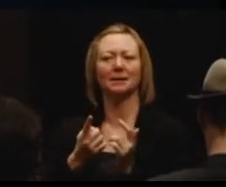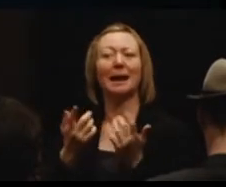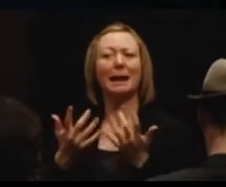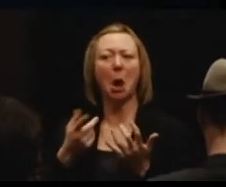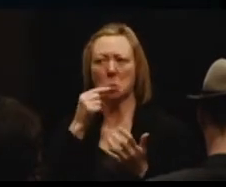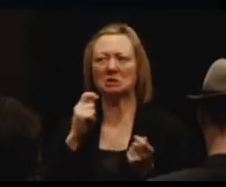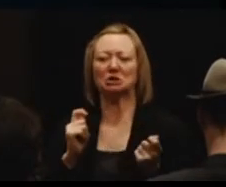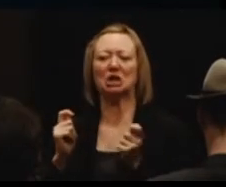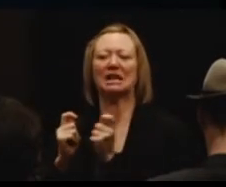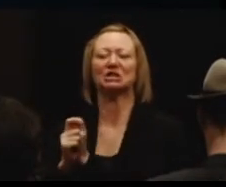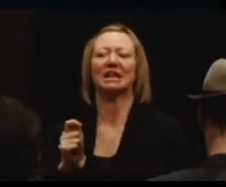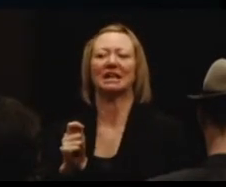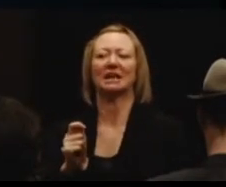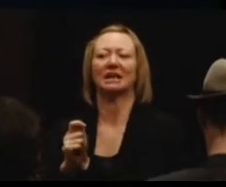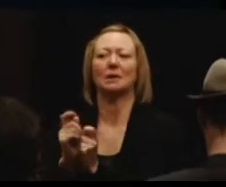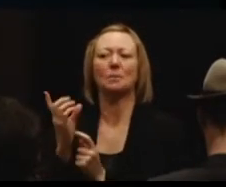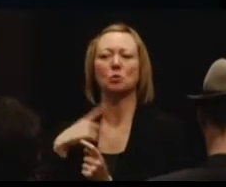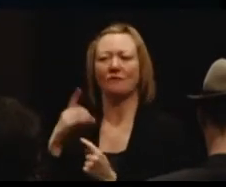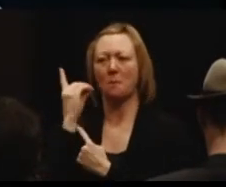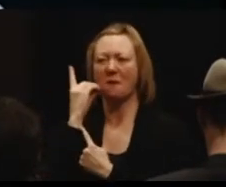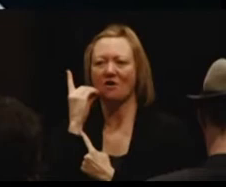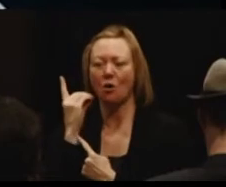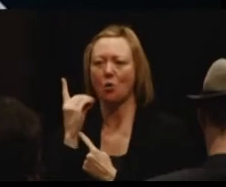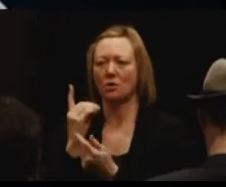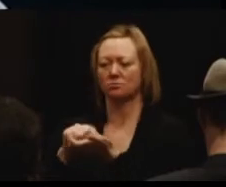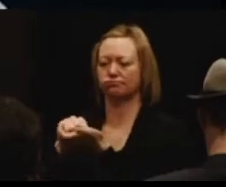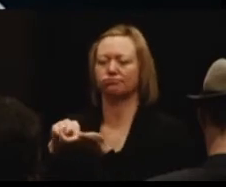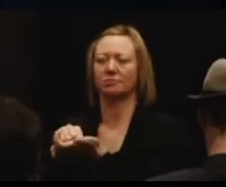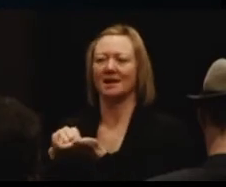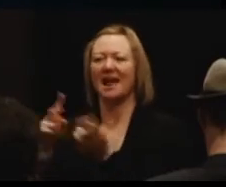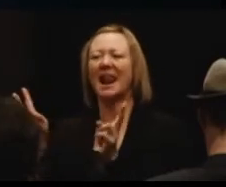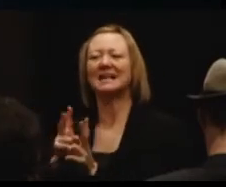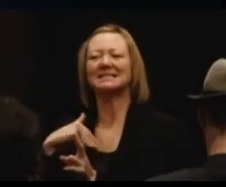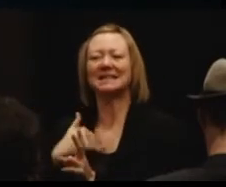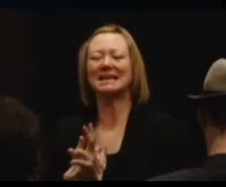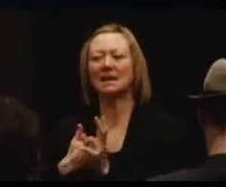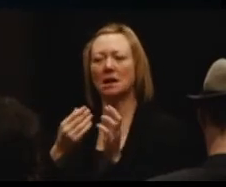internet going through that rather than the need of hardwire infrastructure.